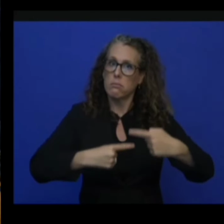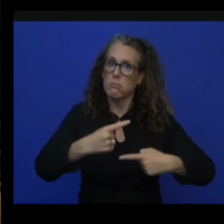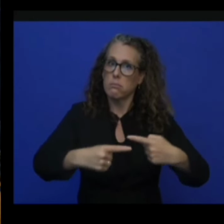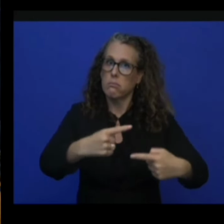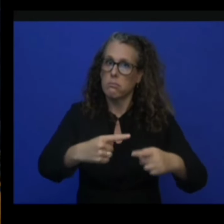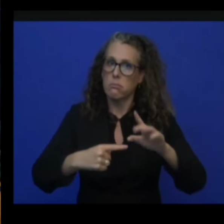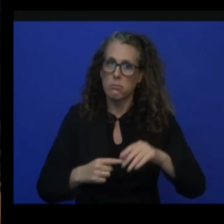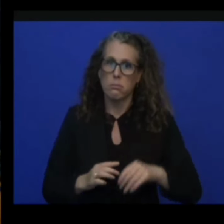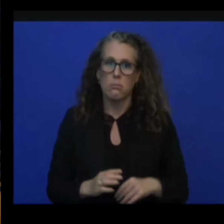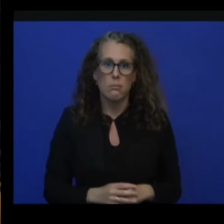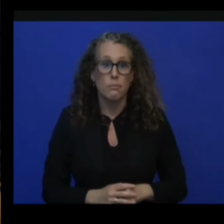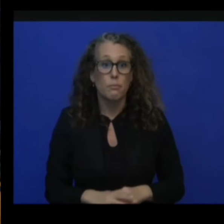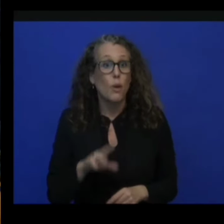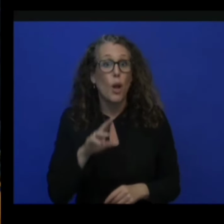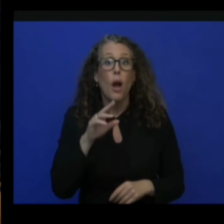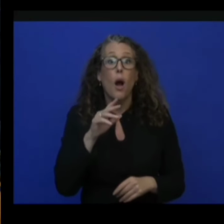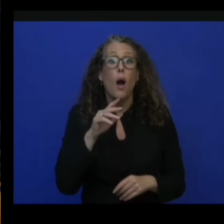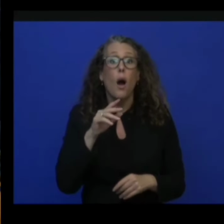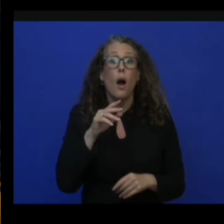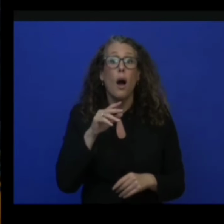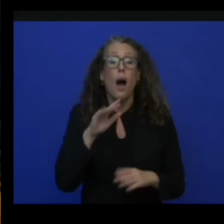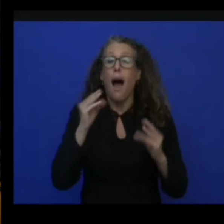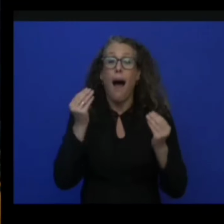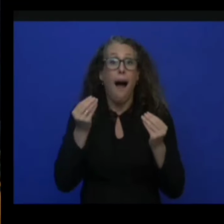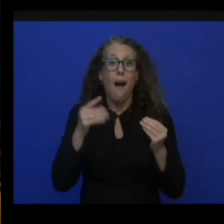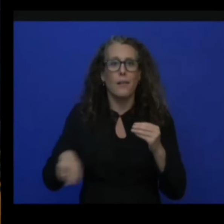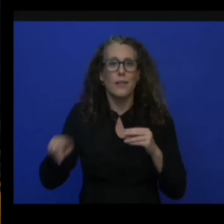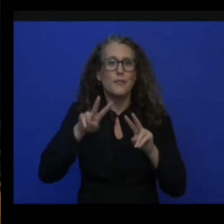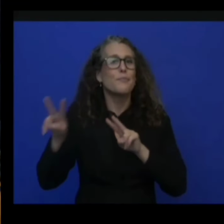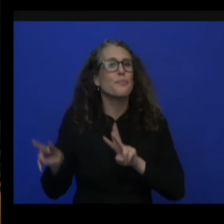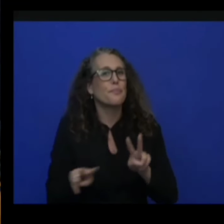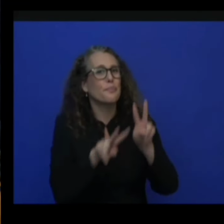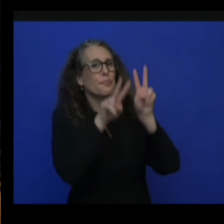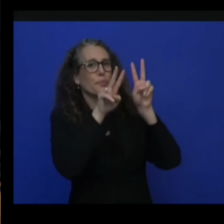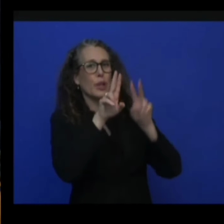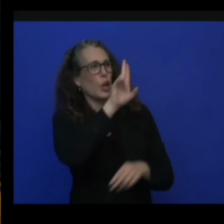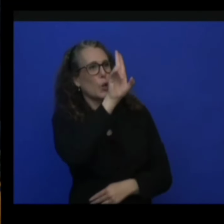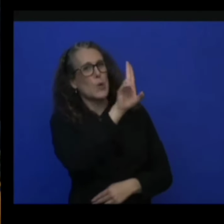the most prominent symbol, including the hope for many.